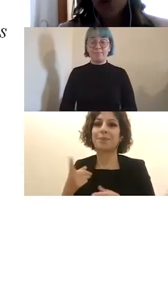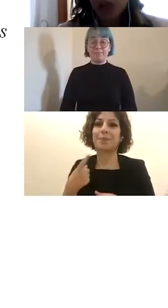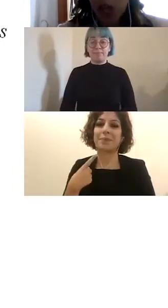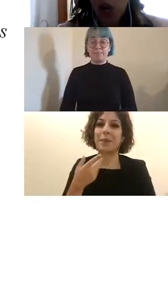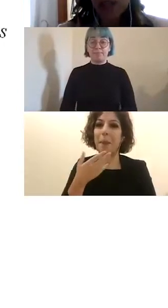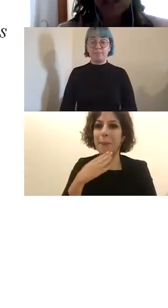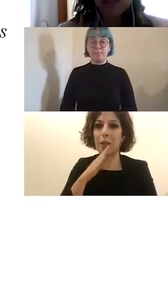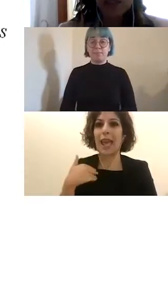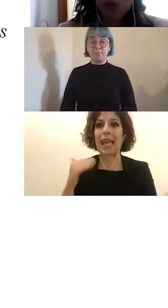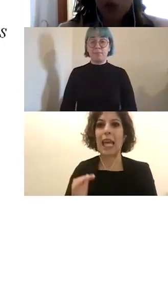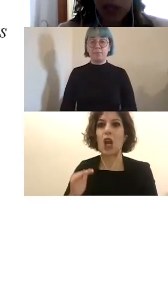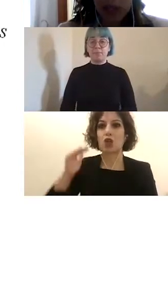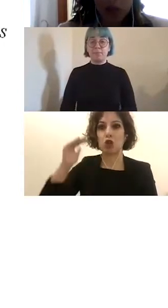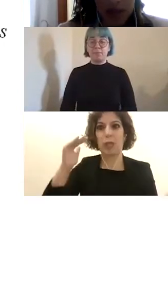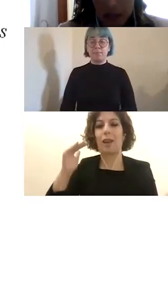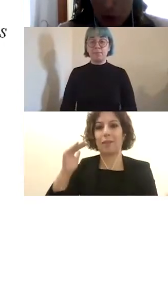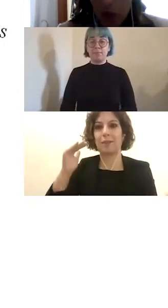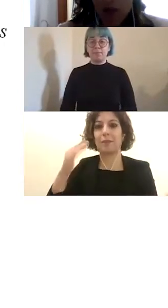Actually, I